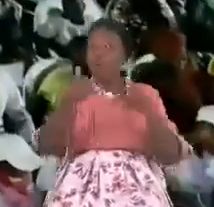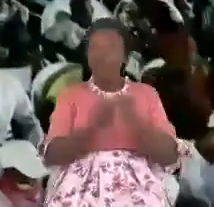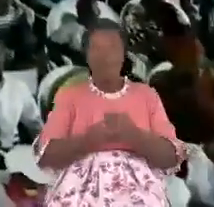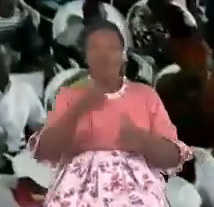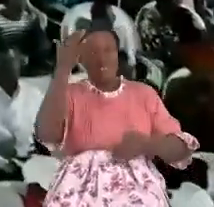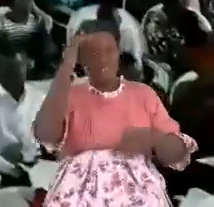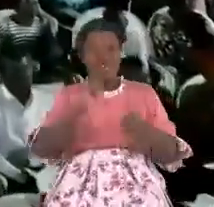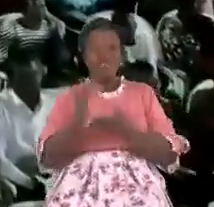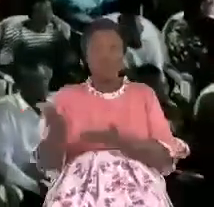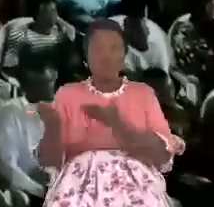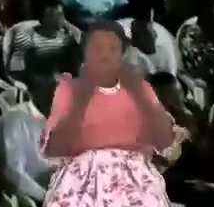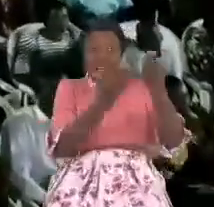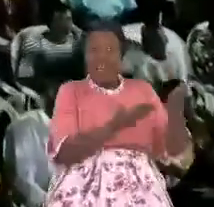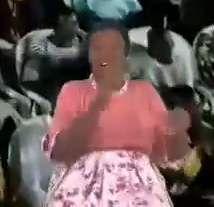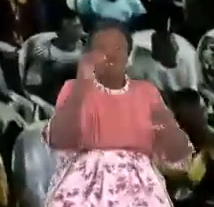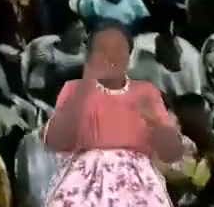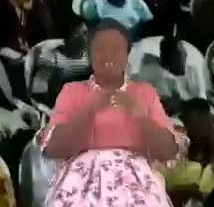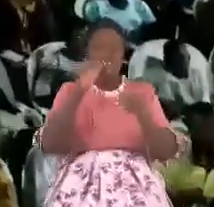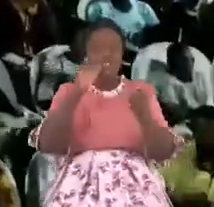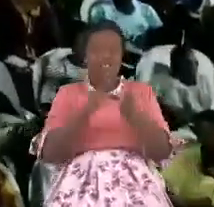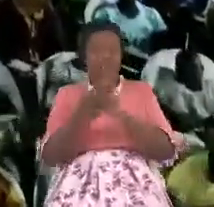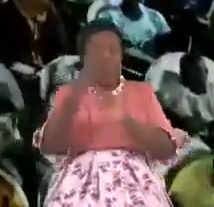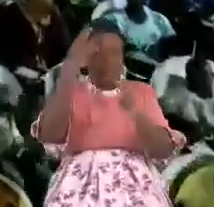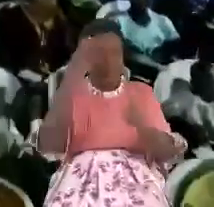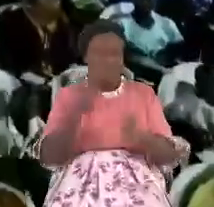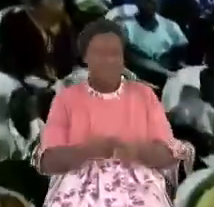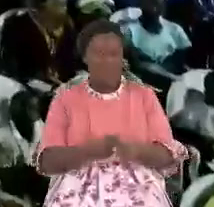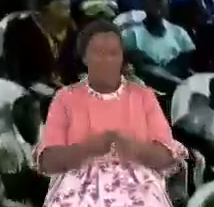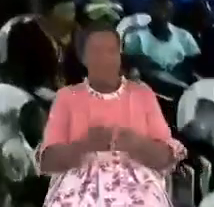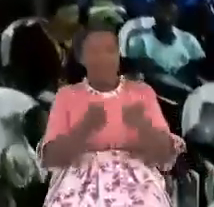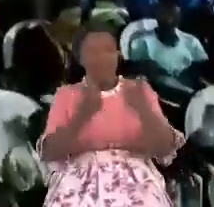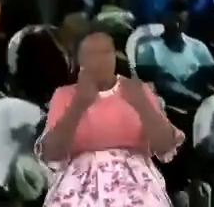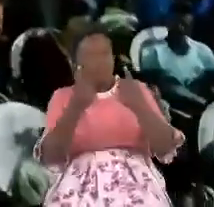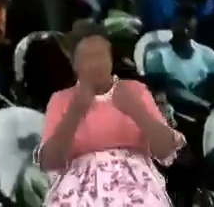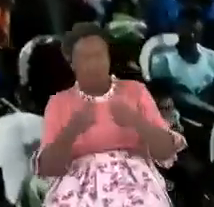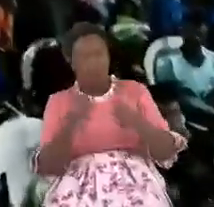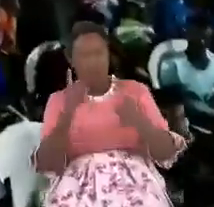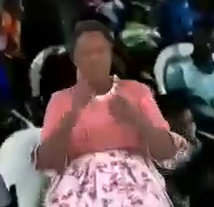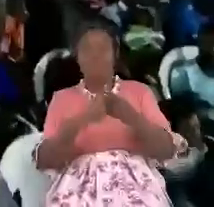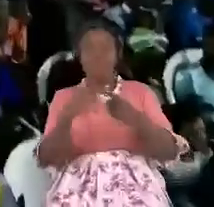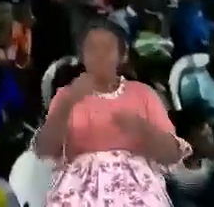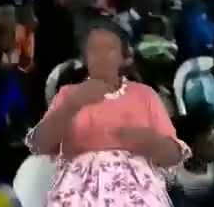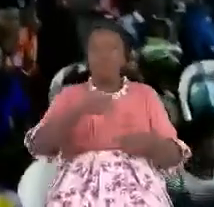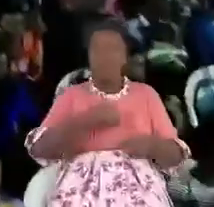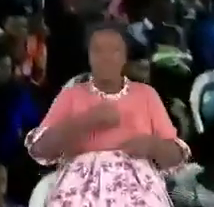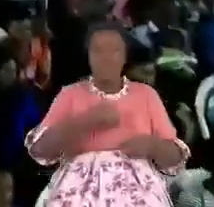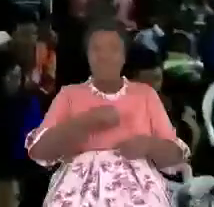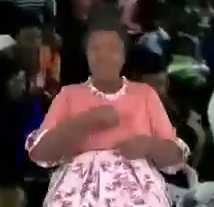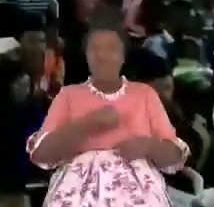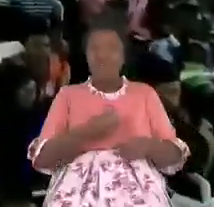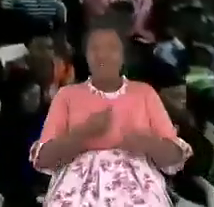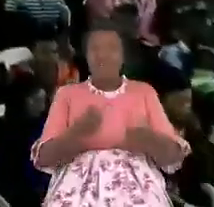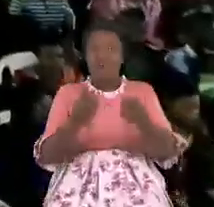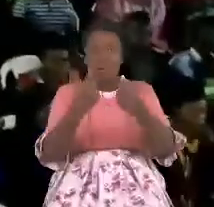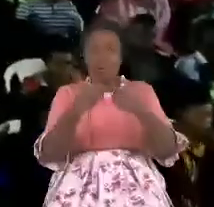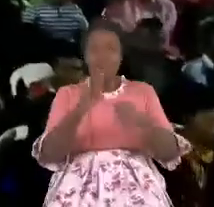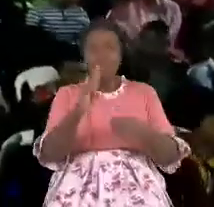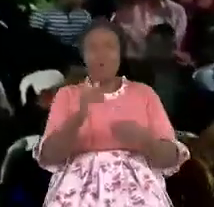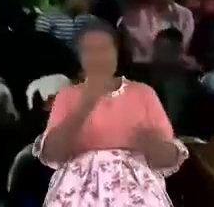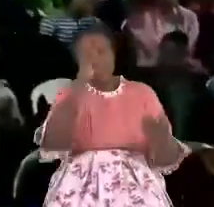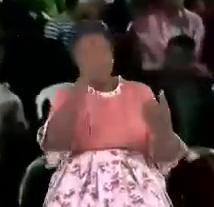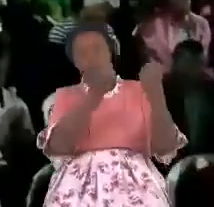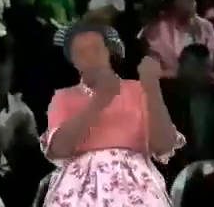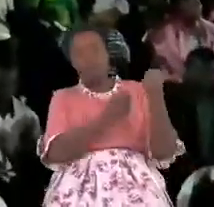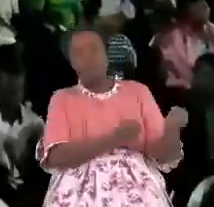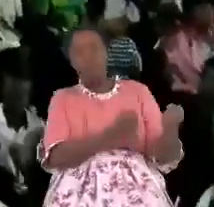In Jesus' name, come unto me. Come by faith. That's how